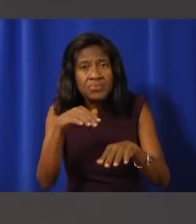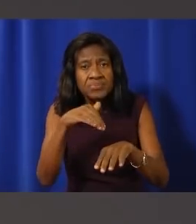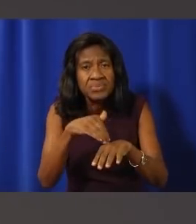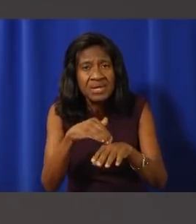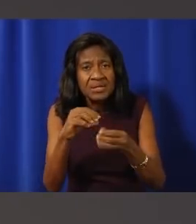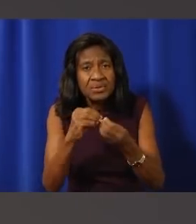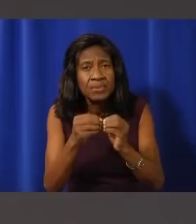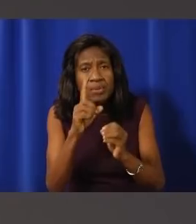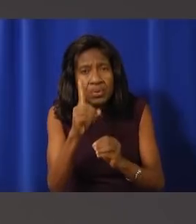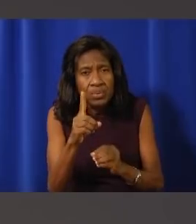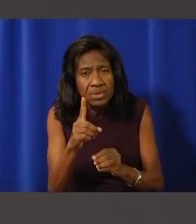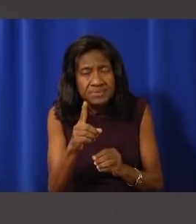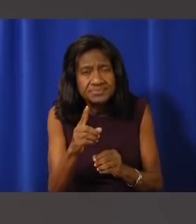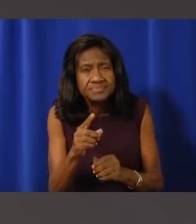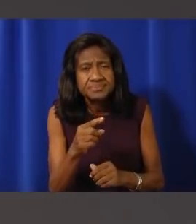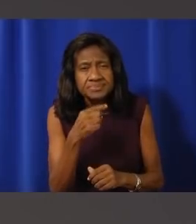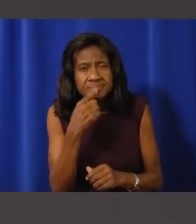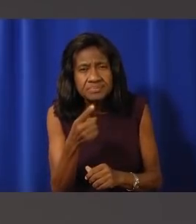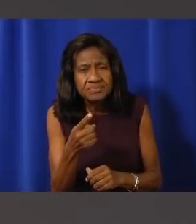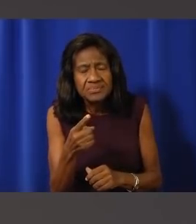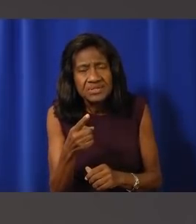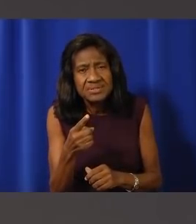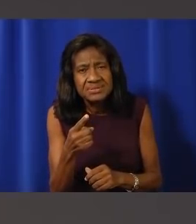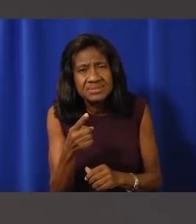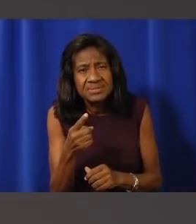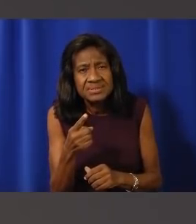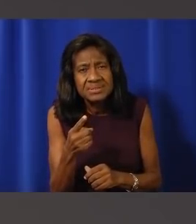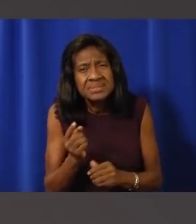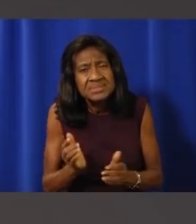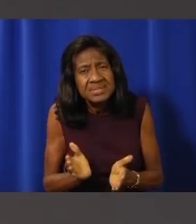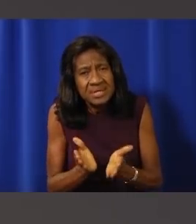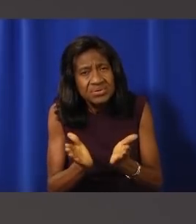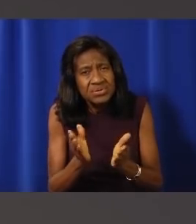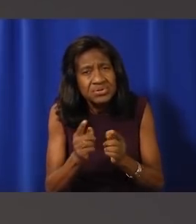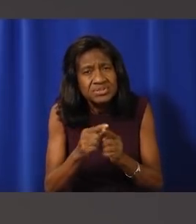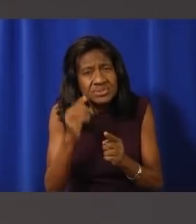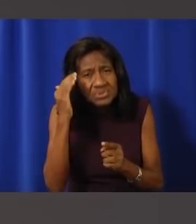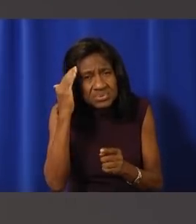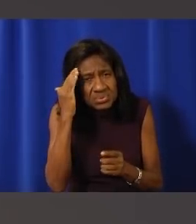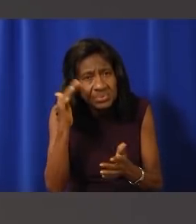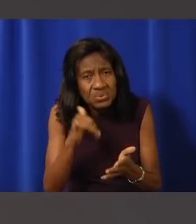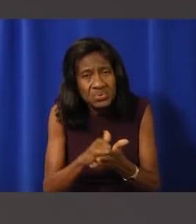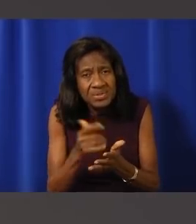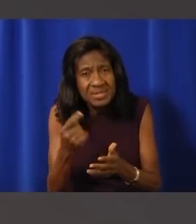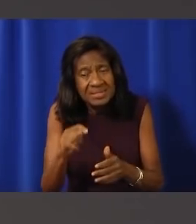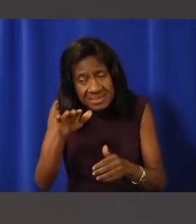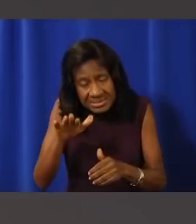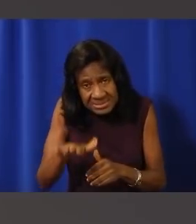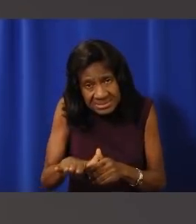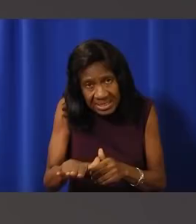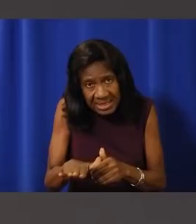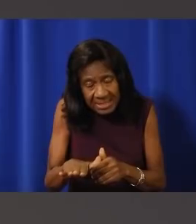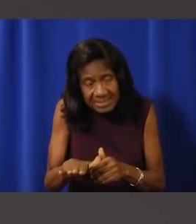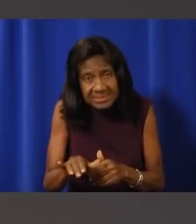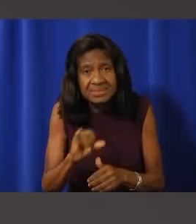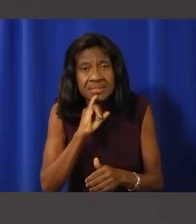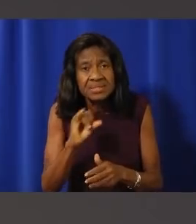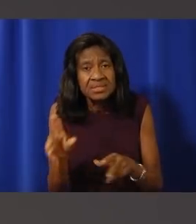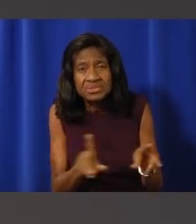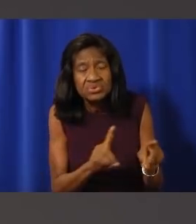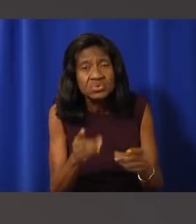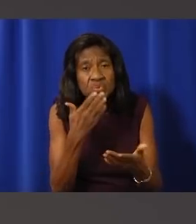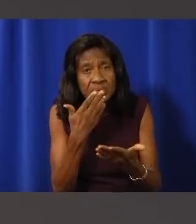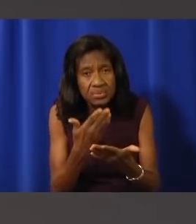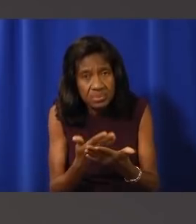It is very reassuring to know that the progress of this child is good, the child is doing well.